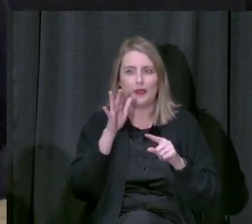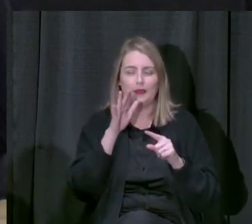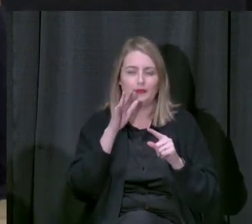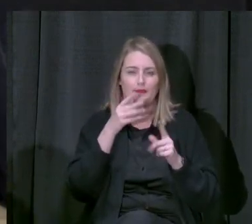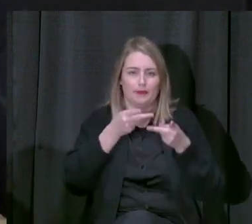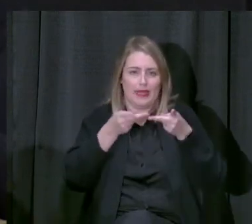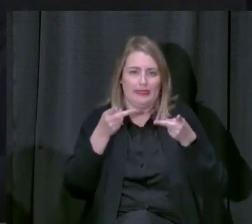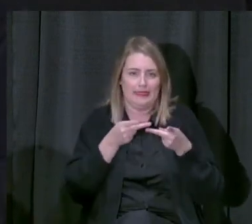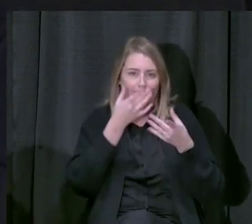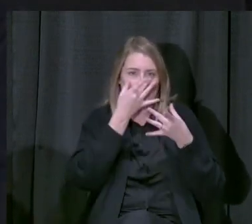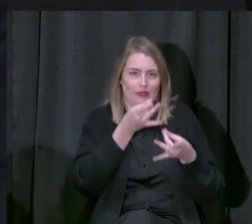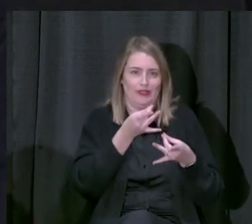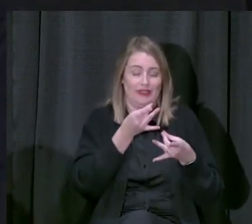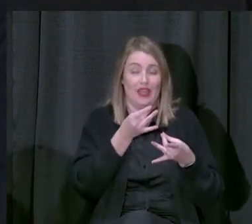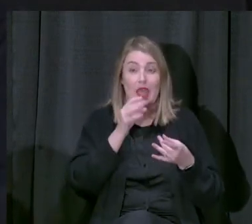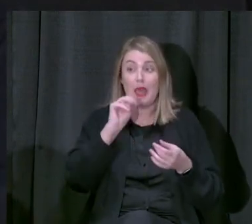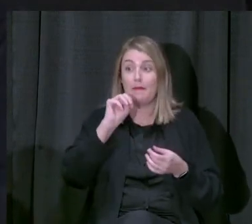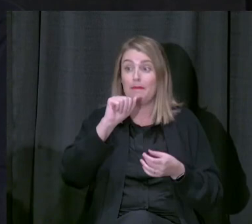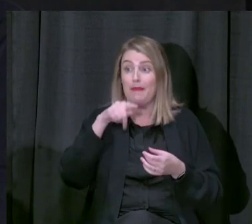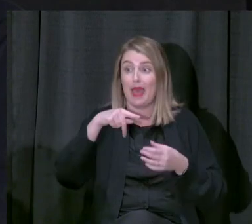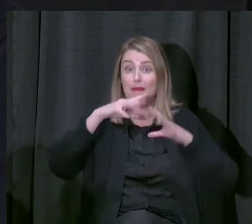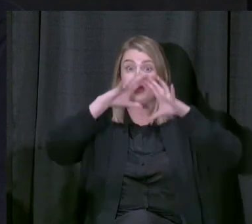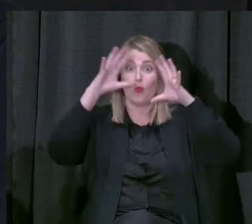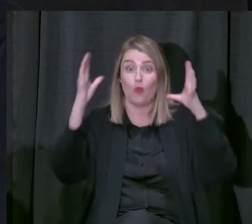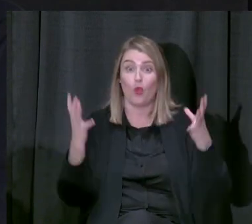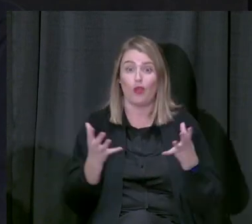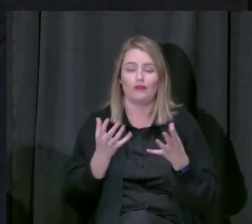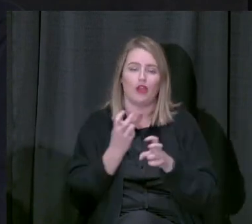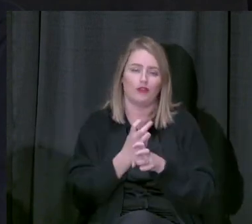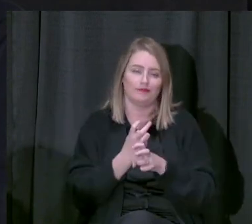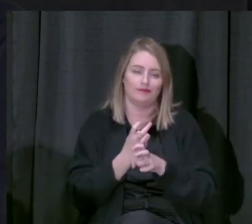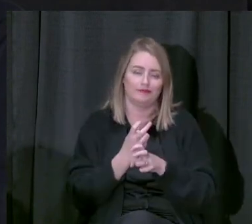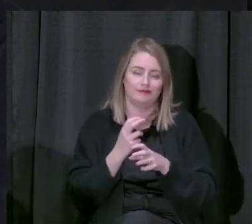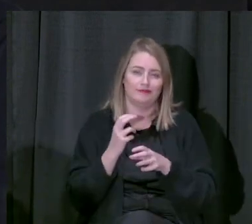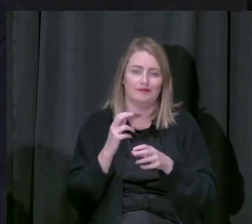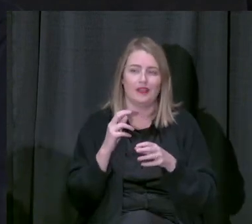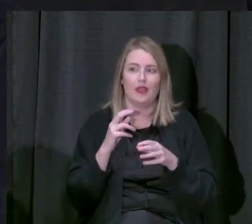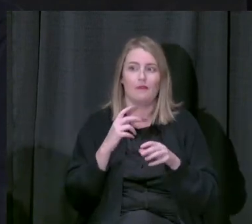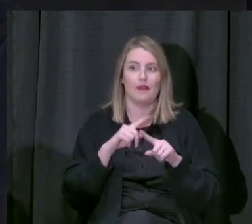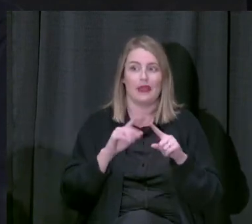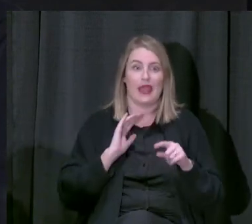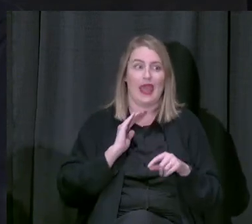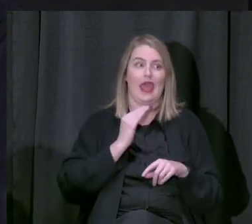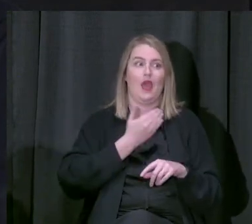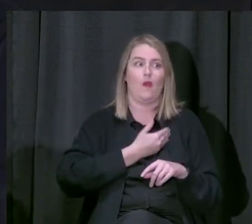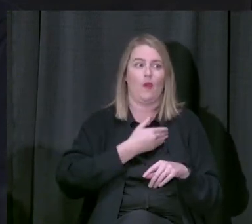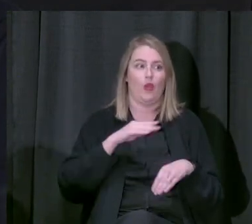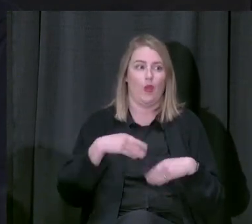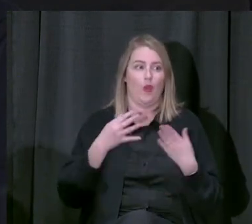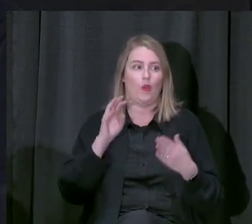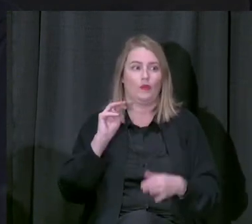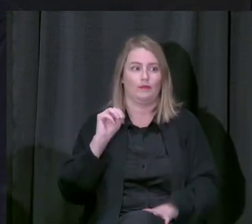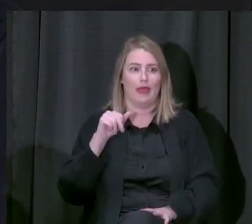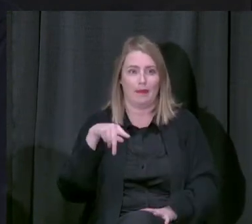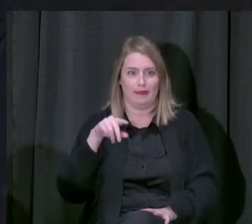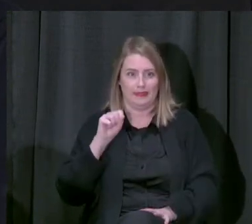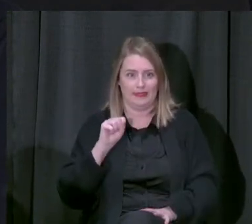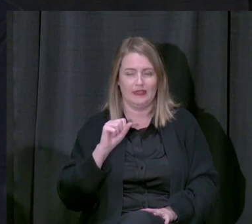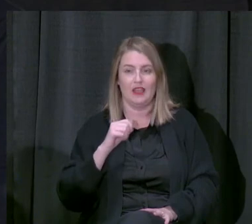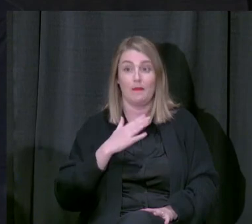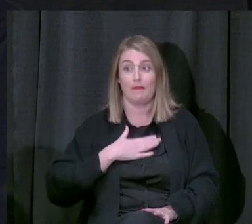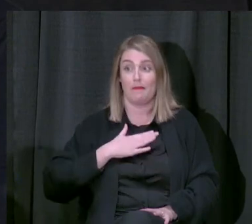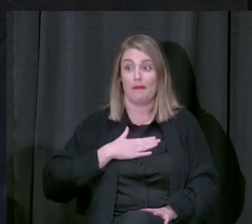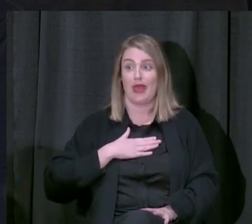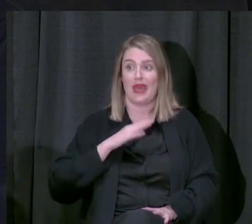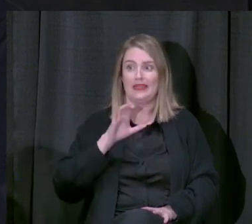since it is so hard to map the world, it'd be nice if we could contribute our own maps. And I focused on this with my Sendero products.